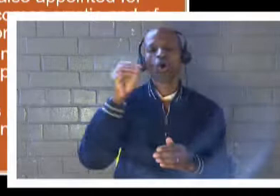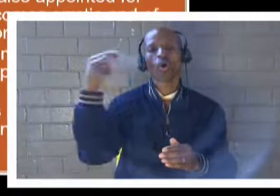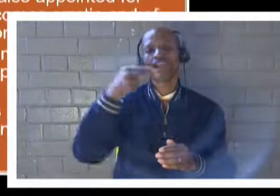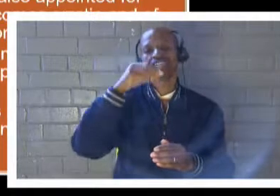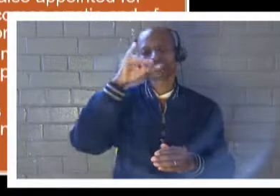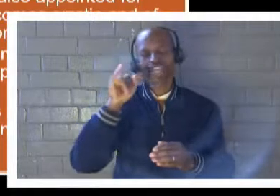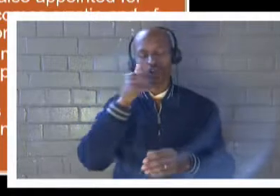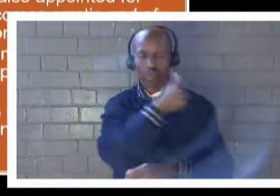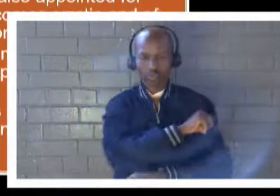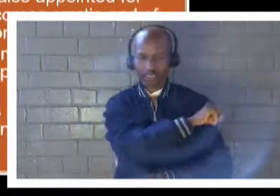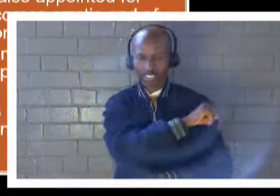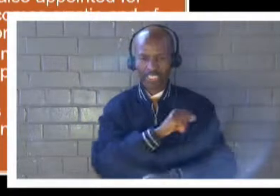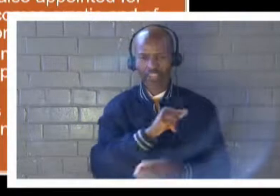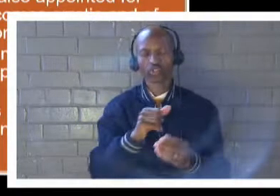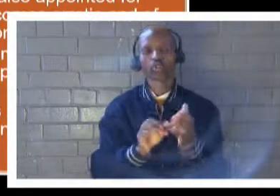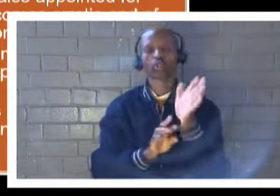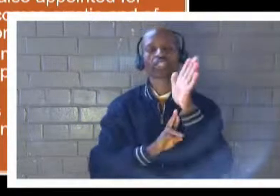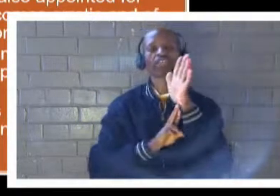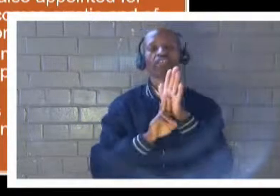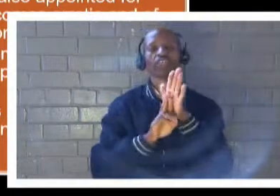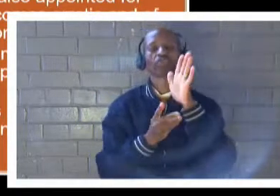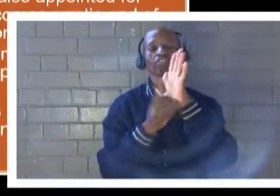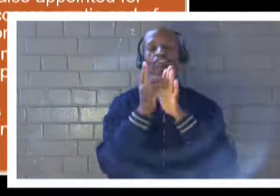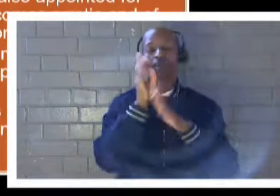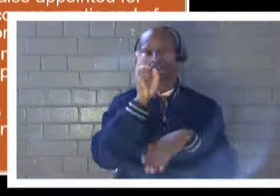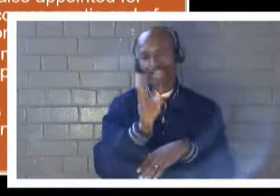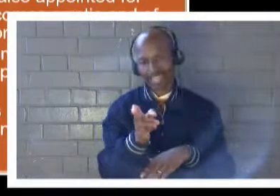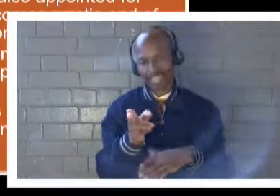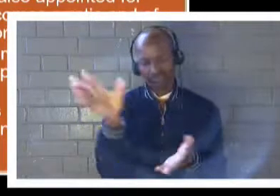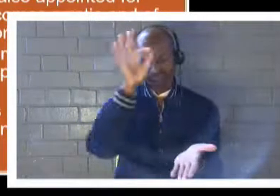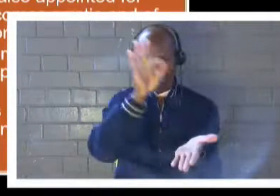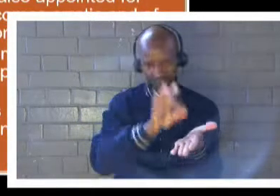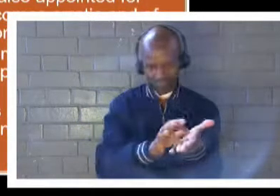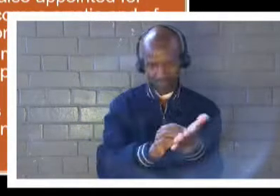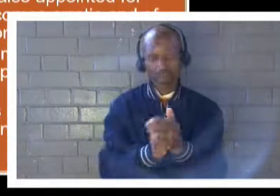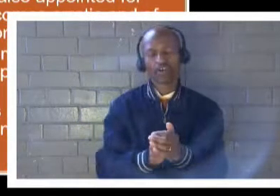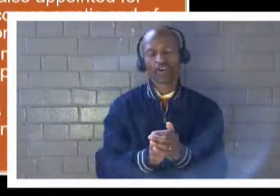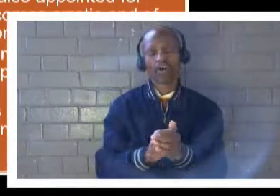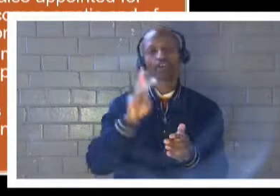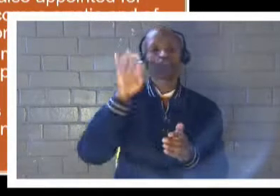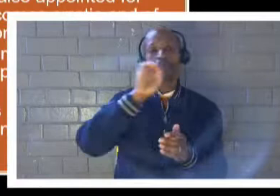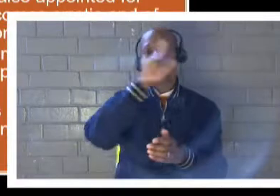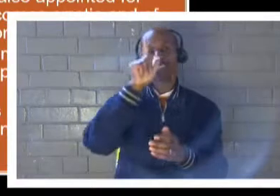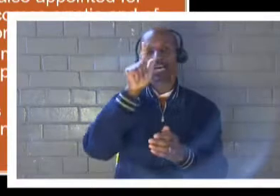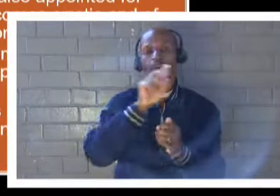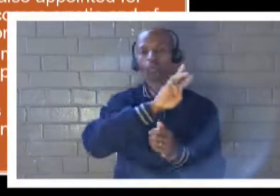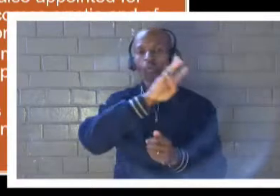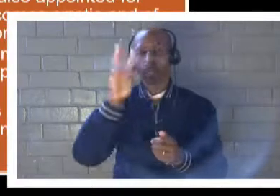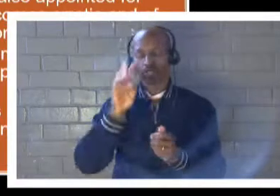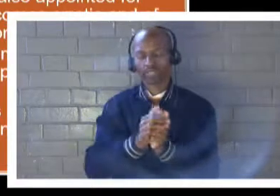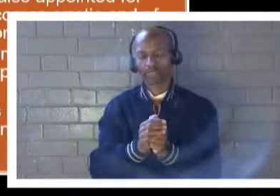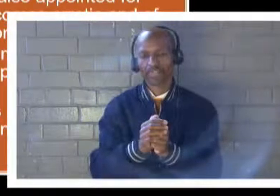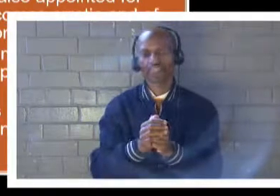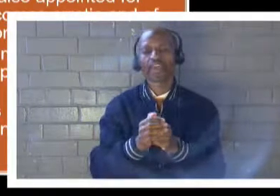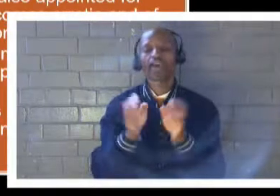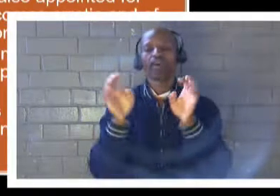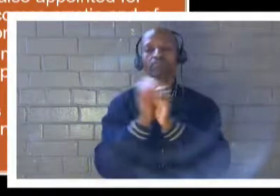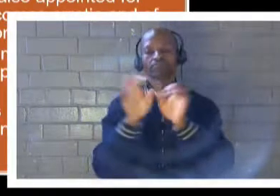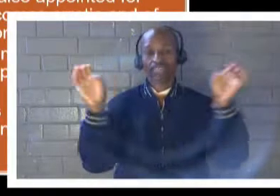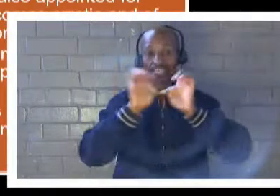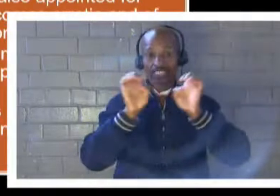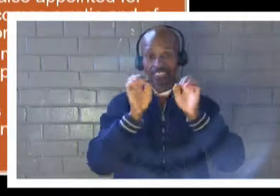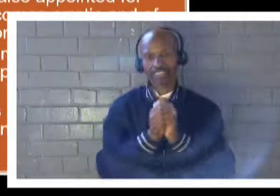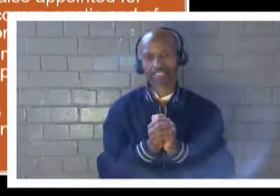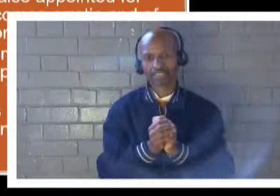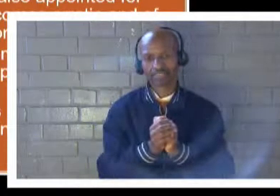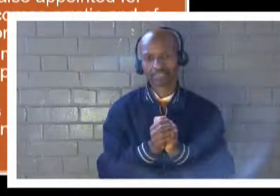for priority hospital redevelopment. The construction of a mental ward and the expansion of the accident and emergency were